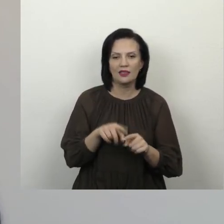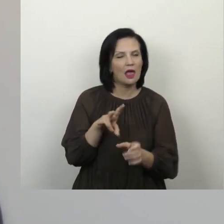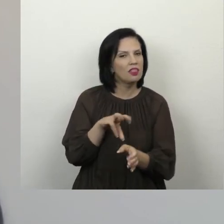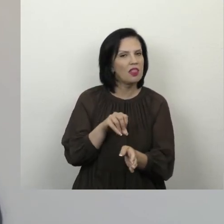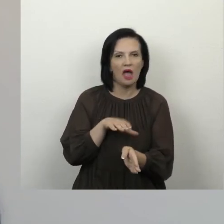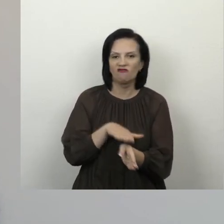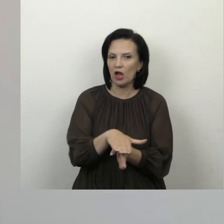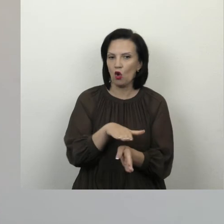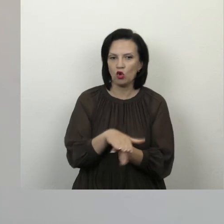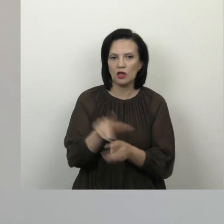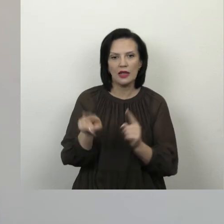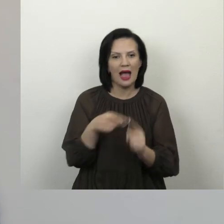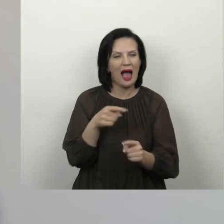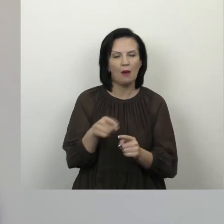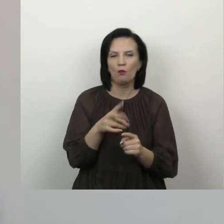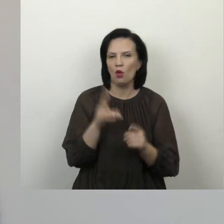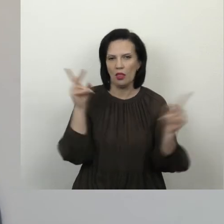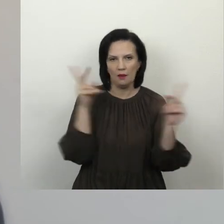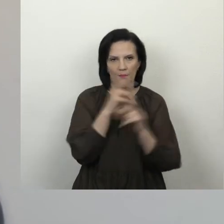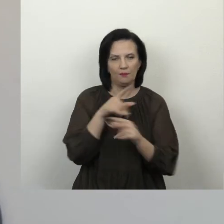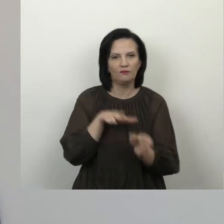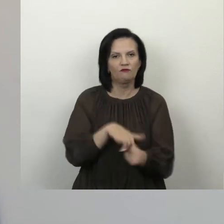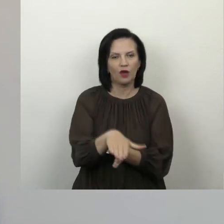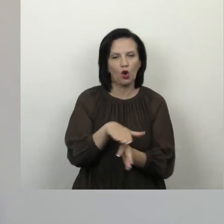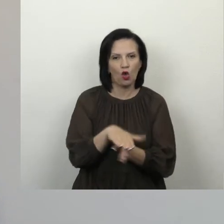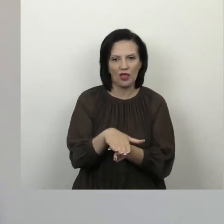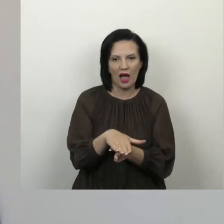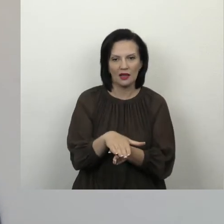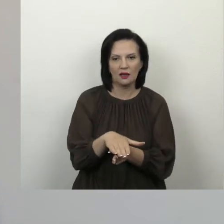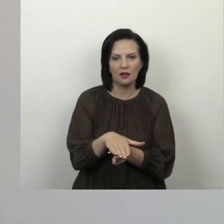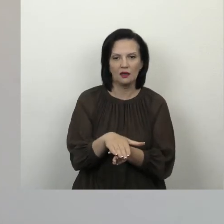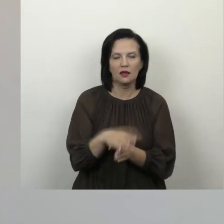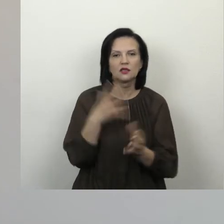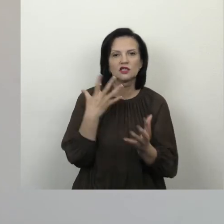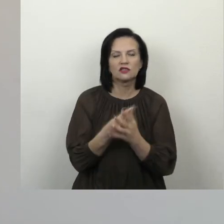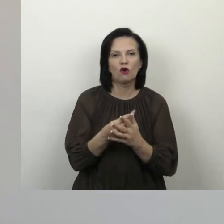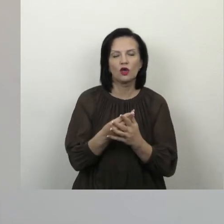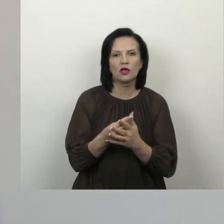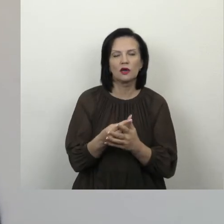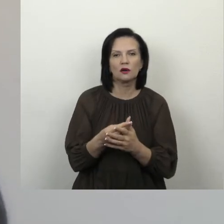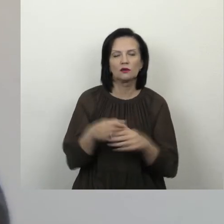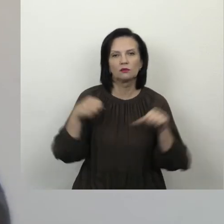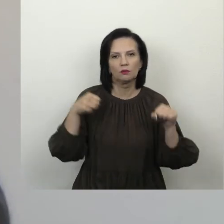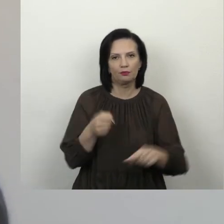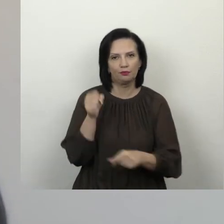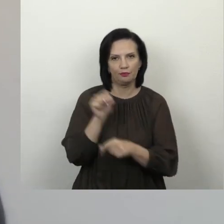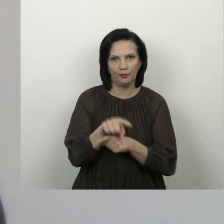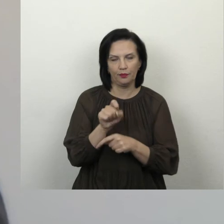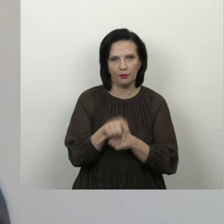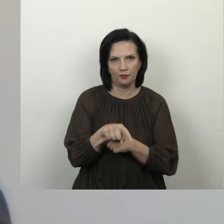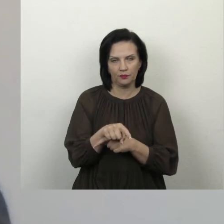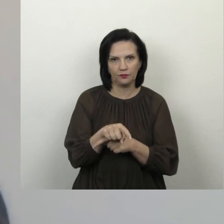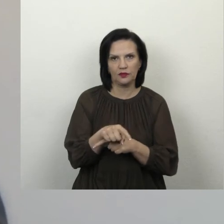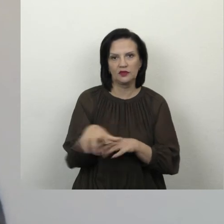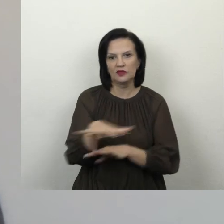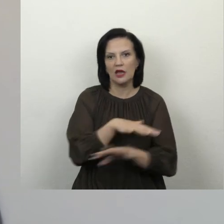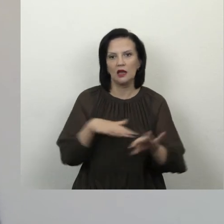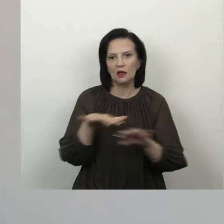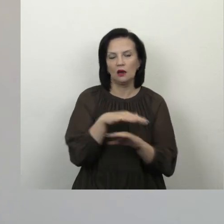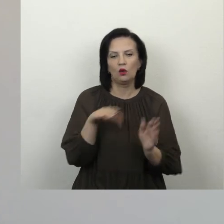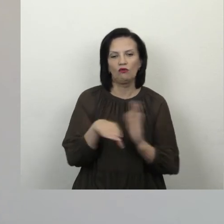mandatory condition as improper implementation of